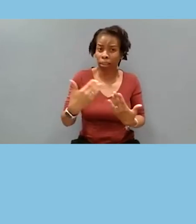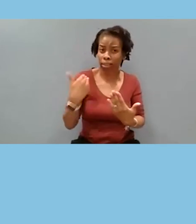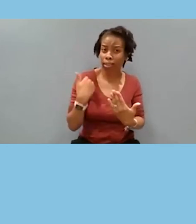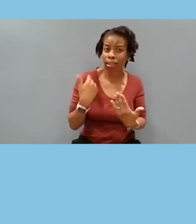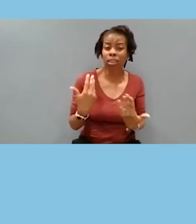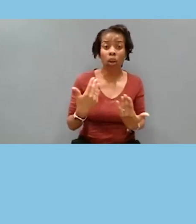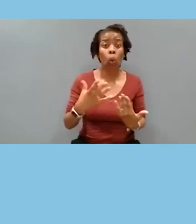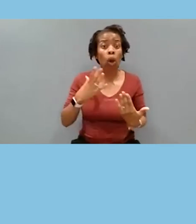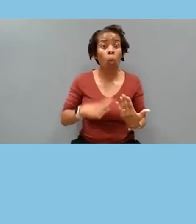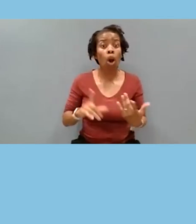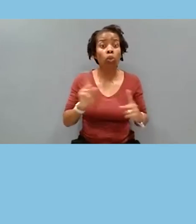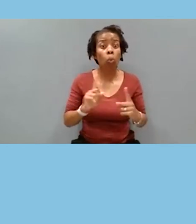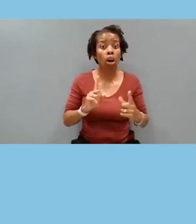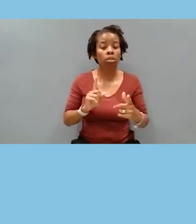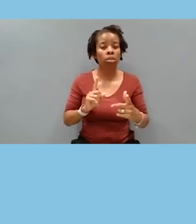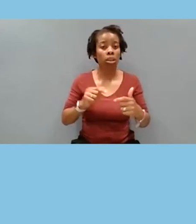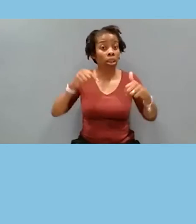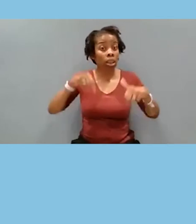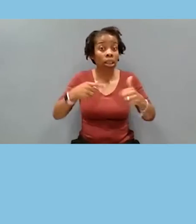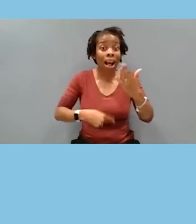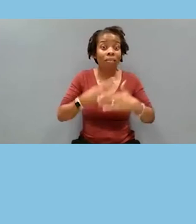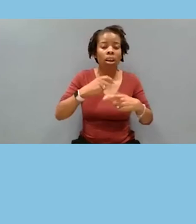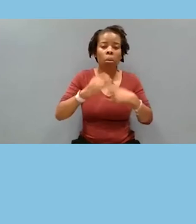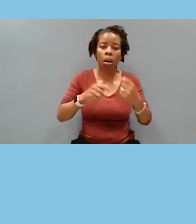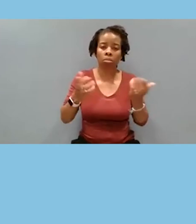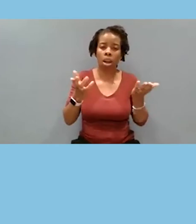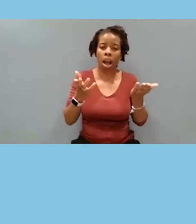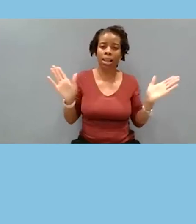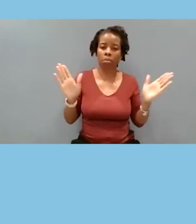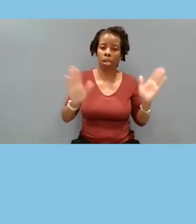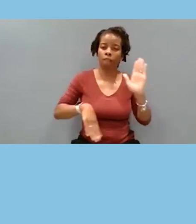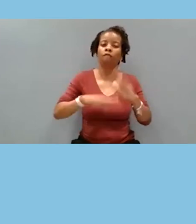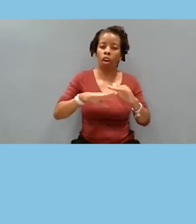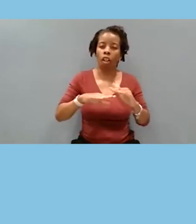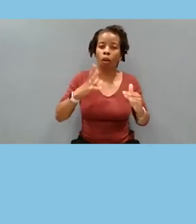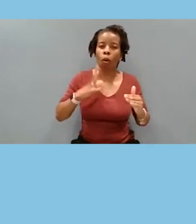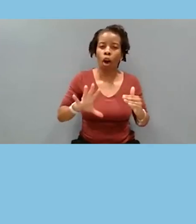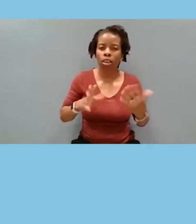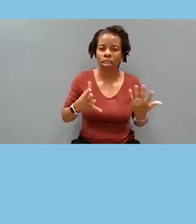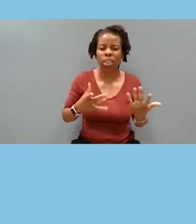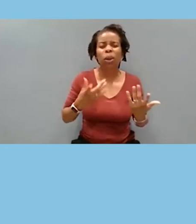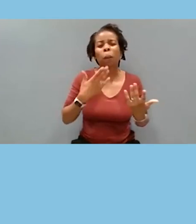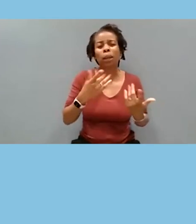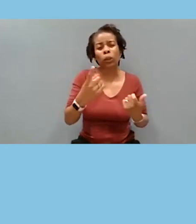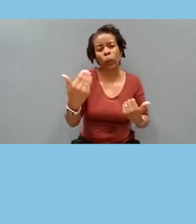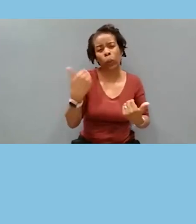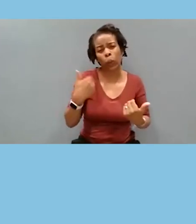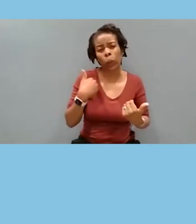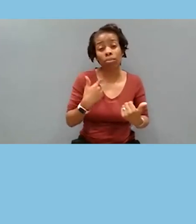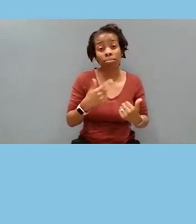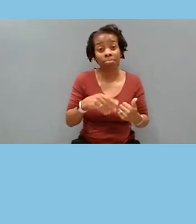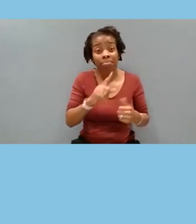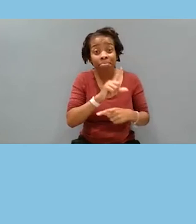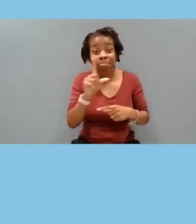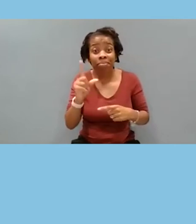We want to try to tailor these to be as accessible as we possibly can. So please do just get in touch, and see you all in